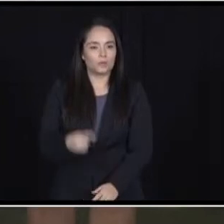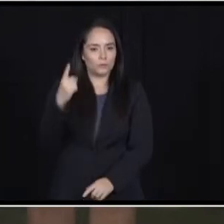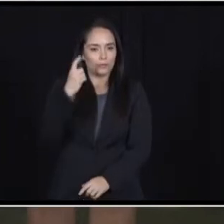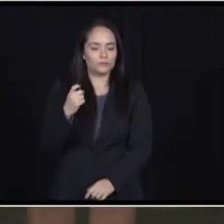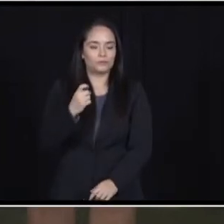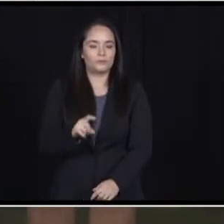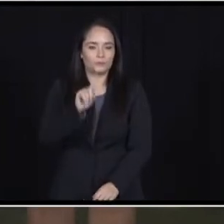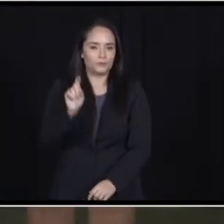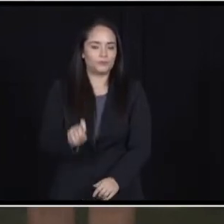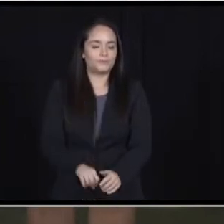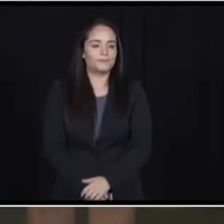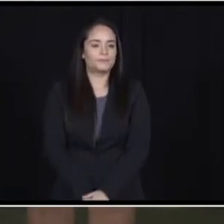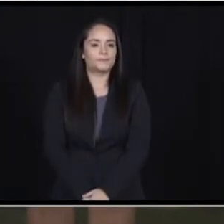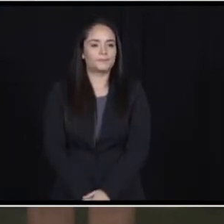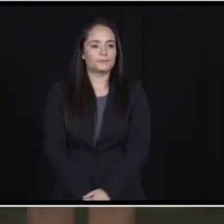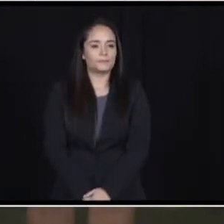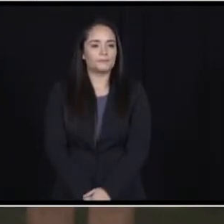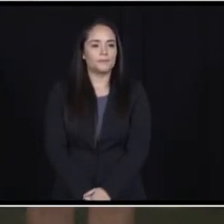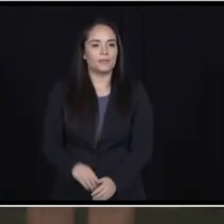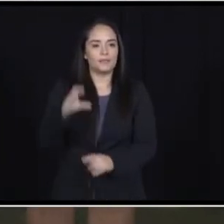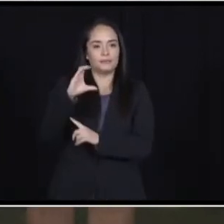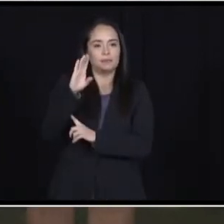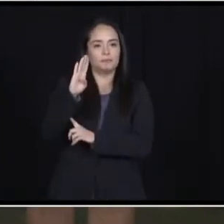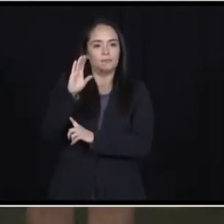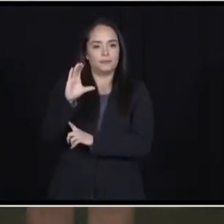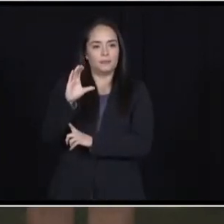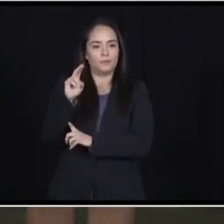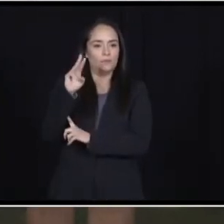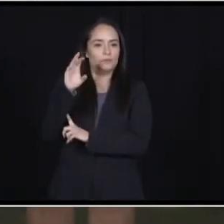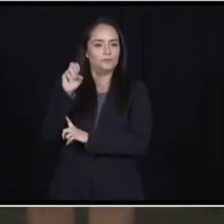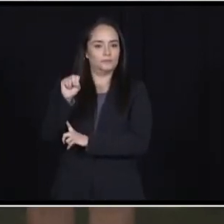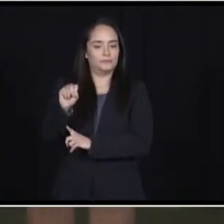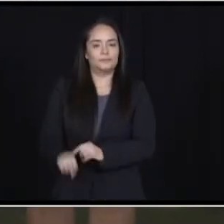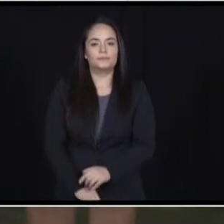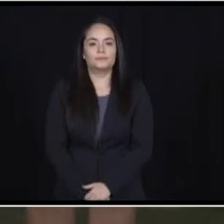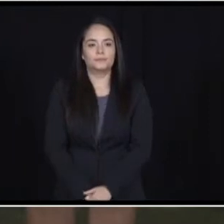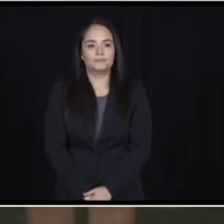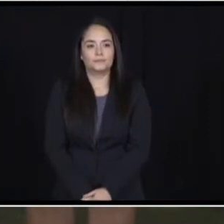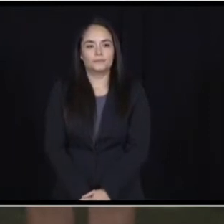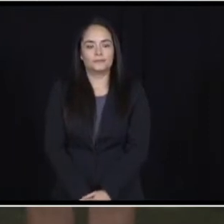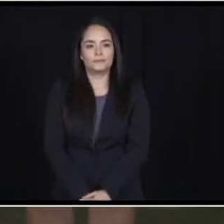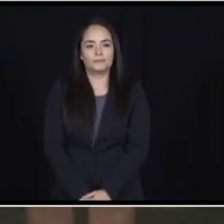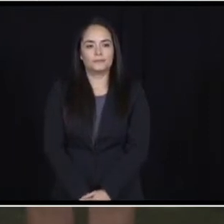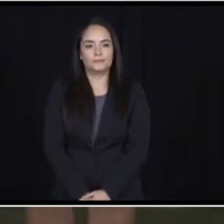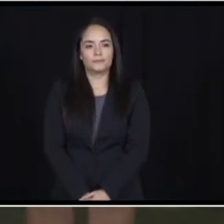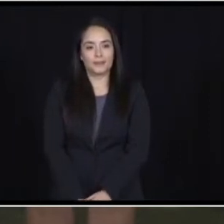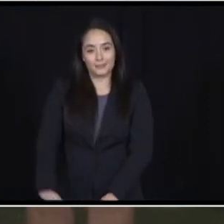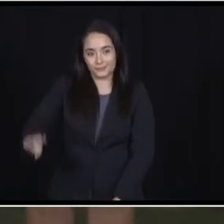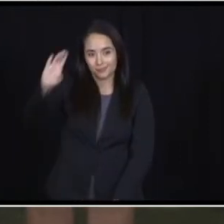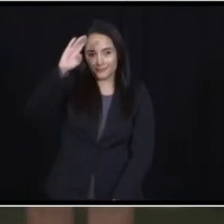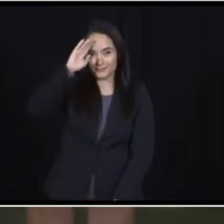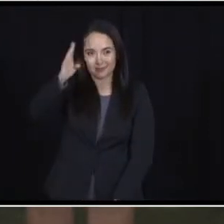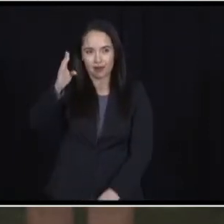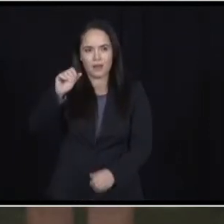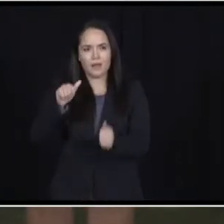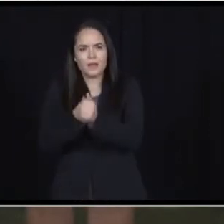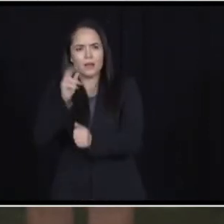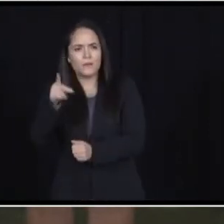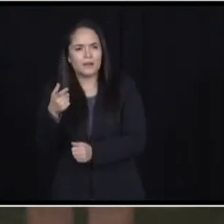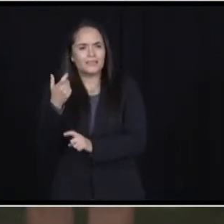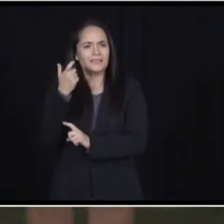Lorenda Redekop with CBC News. Please go ahead. Hi, Lorenda. How you doing? Premier. Just following up on what Randy was